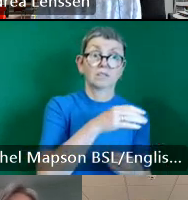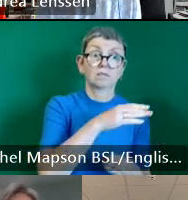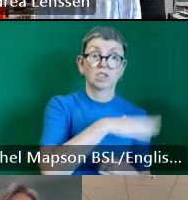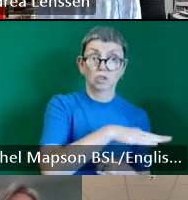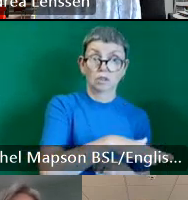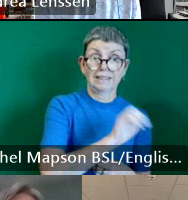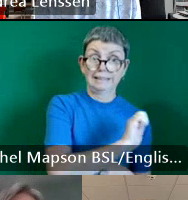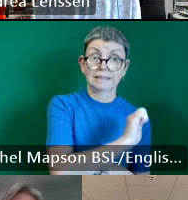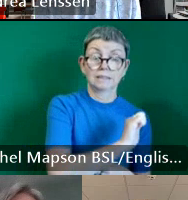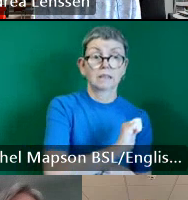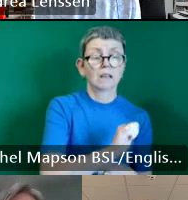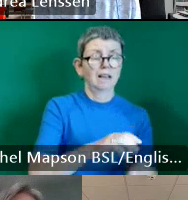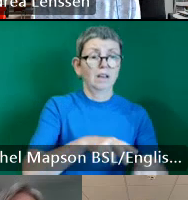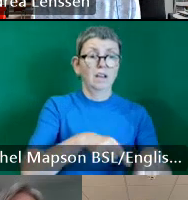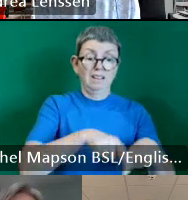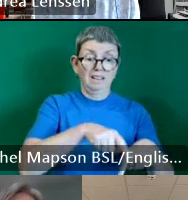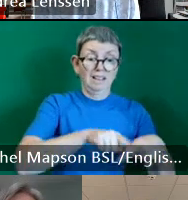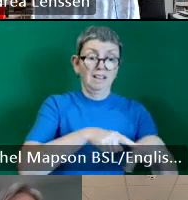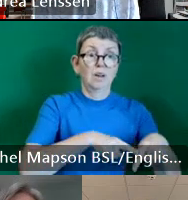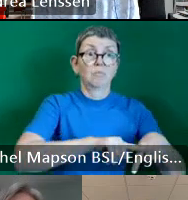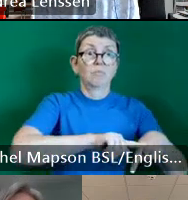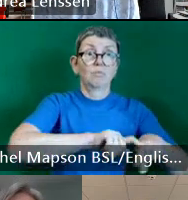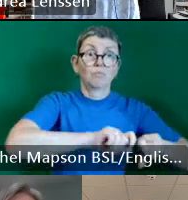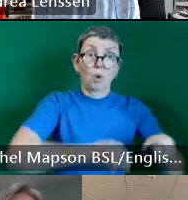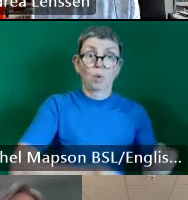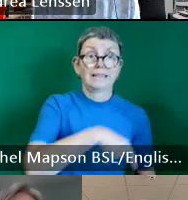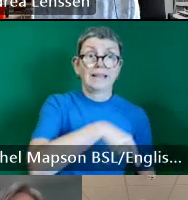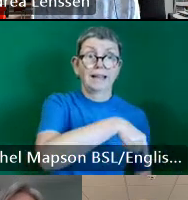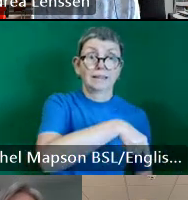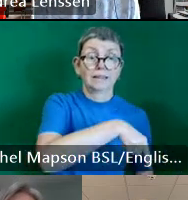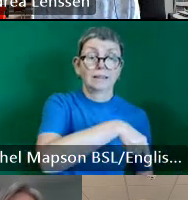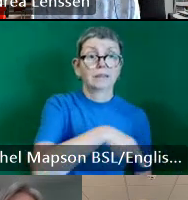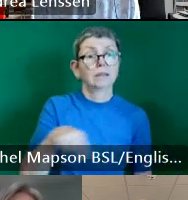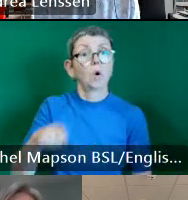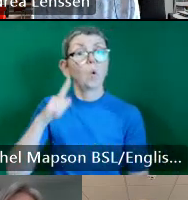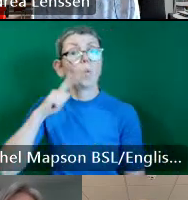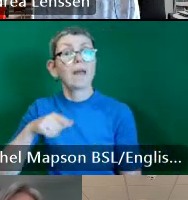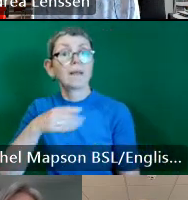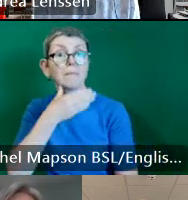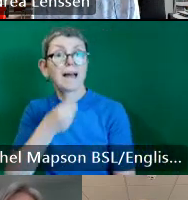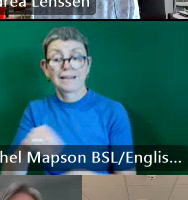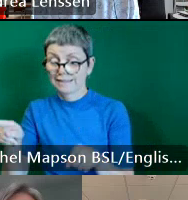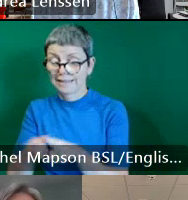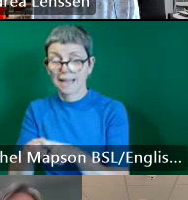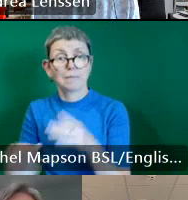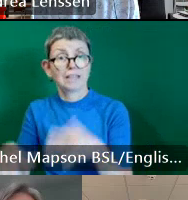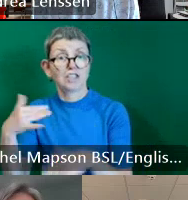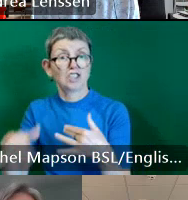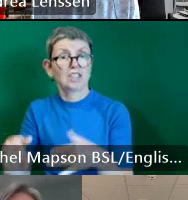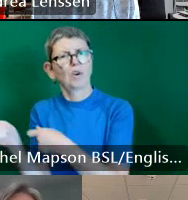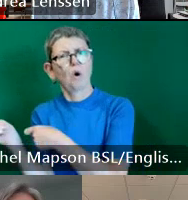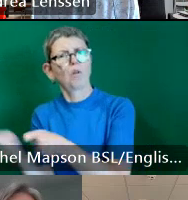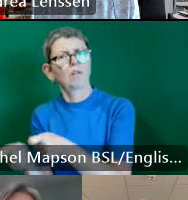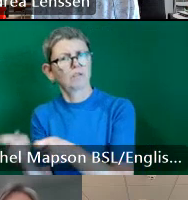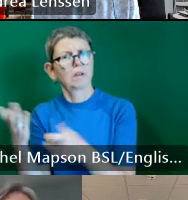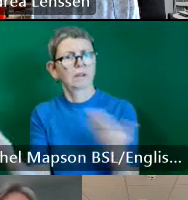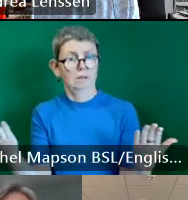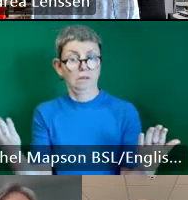soccer. White man had the same injury. He was golfing with friends. They both go